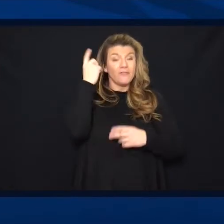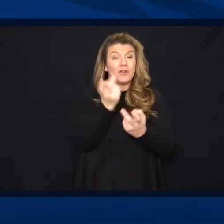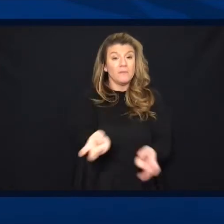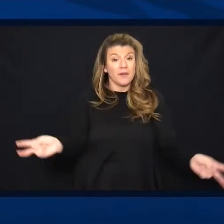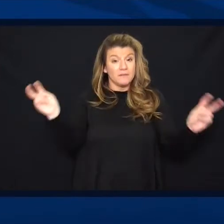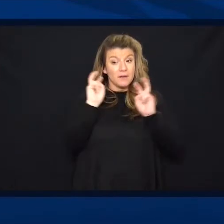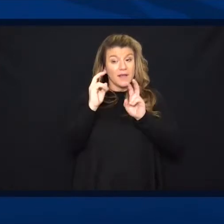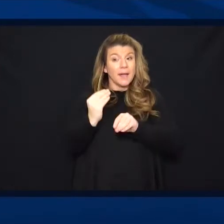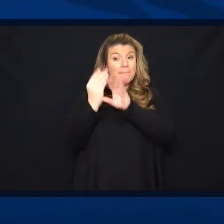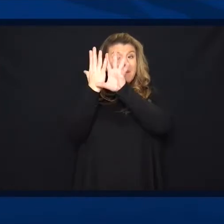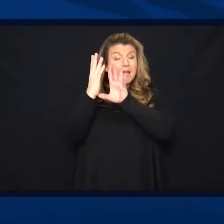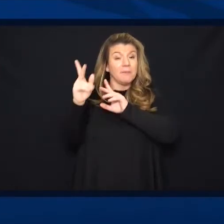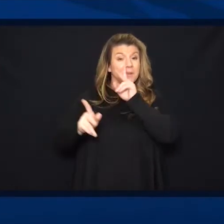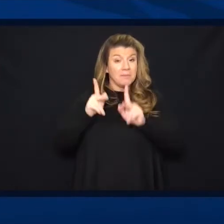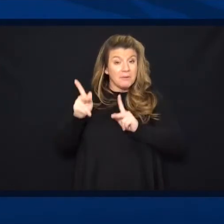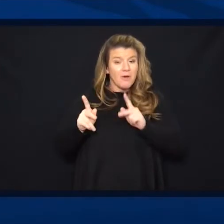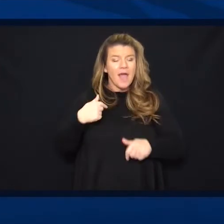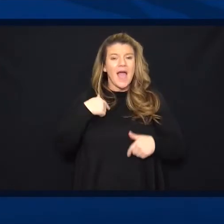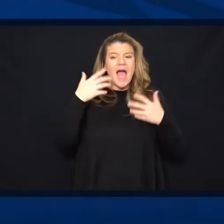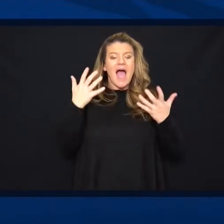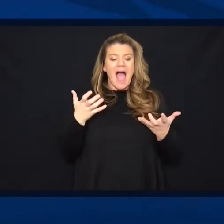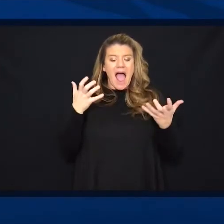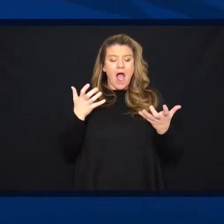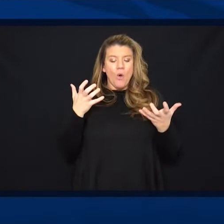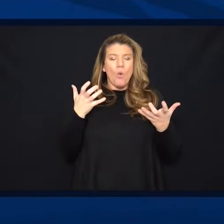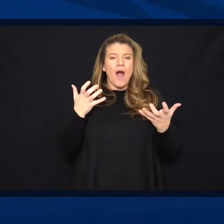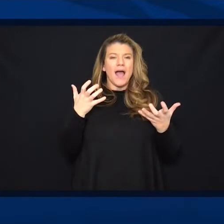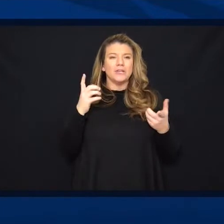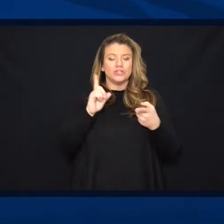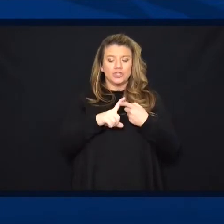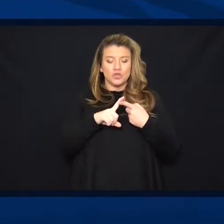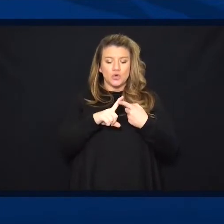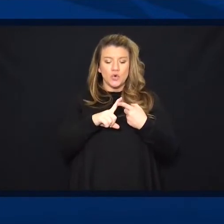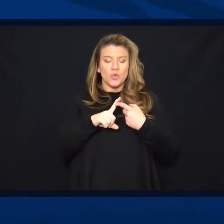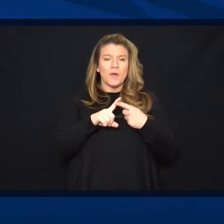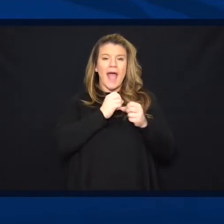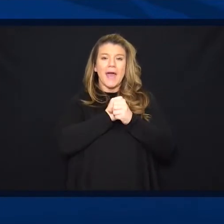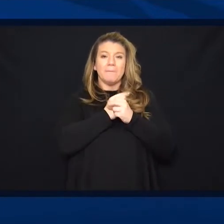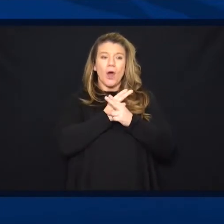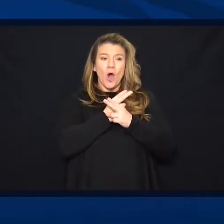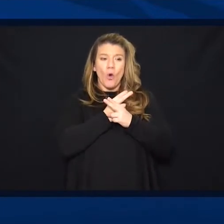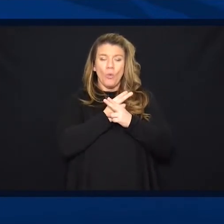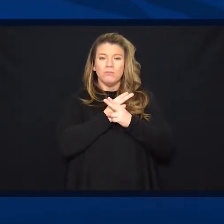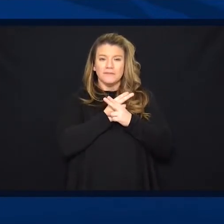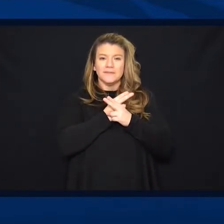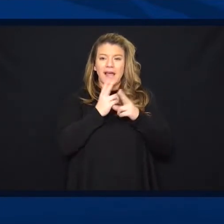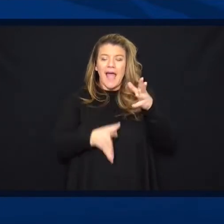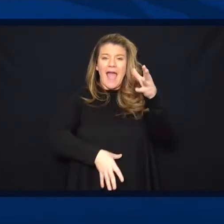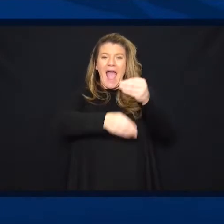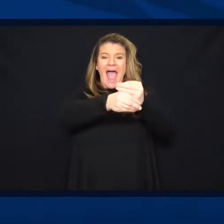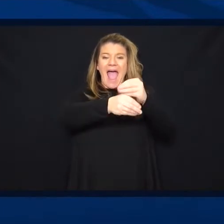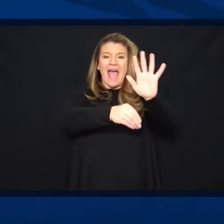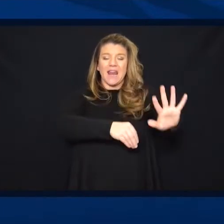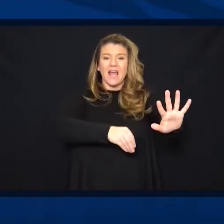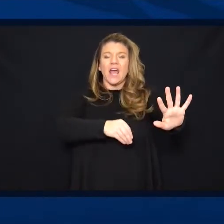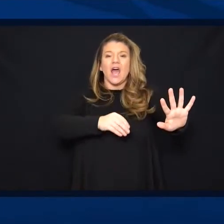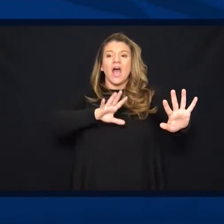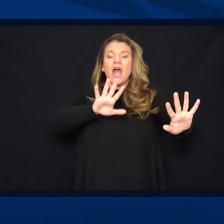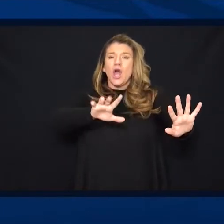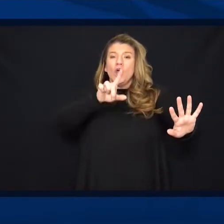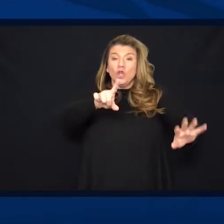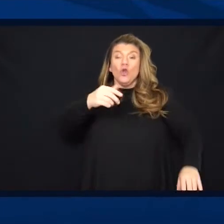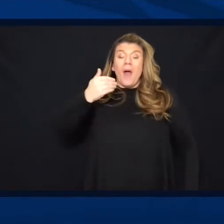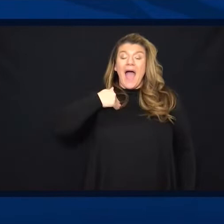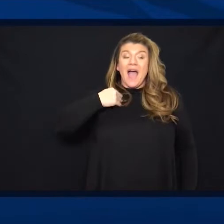media members. Governor, I want to put a bow on this puppy. You do have a higher at risk population than